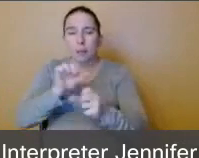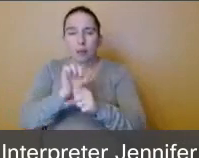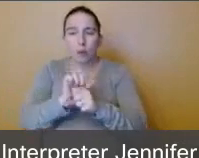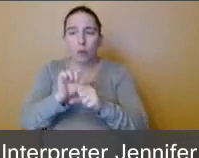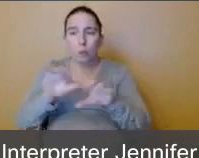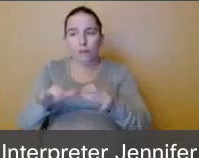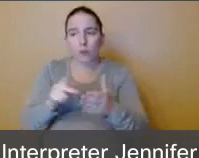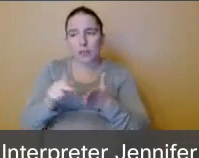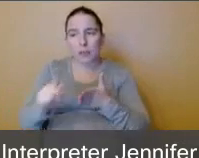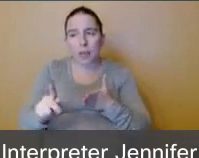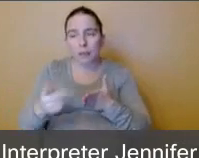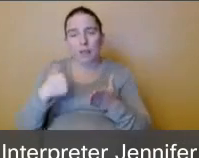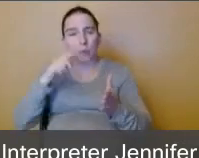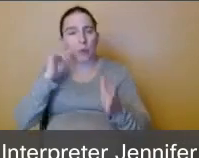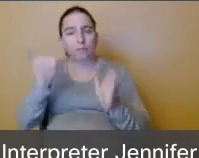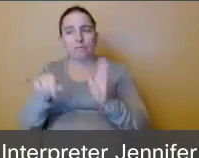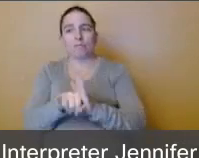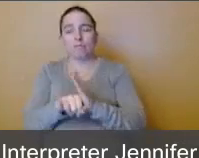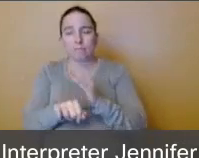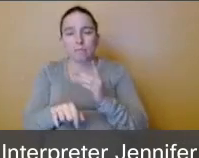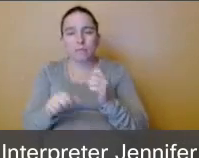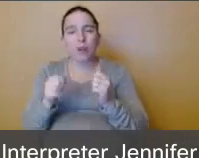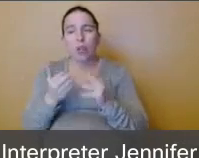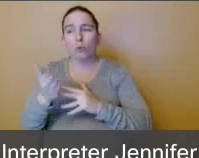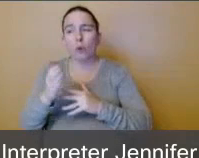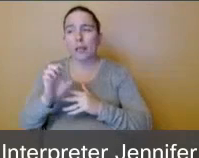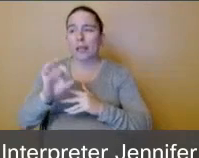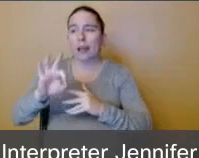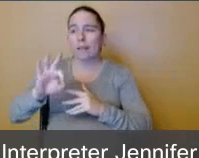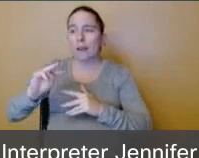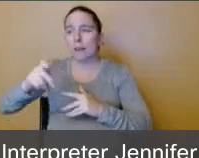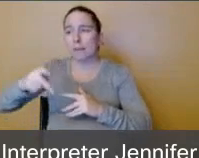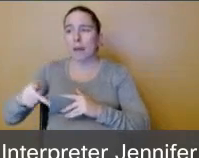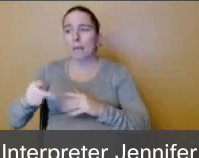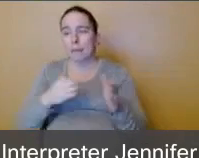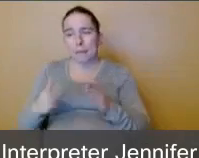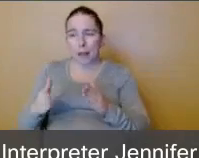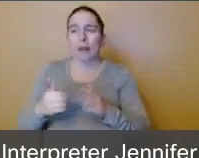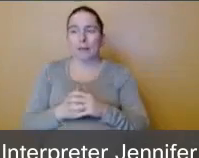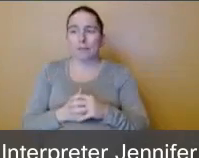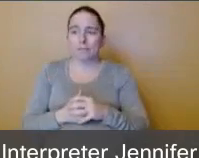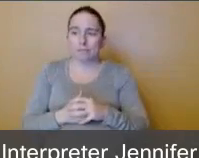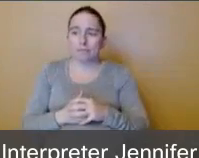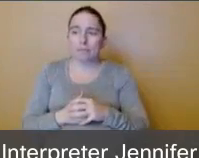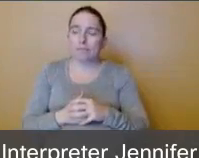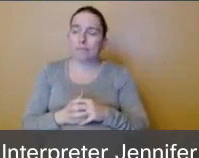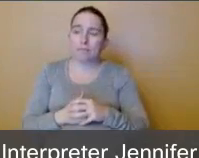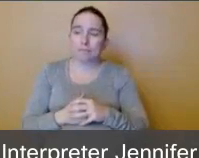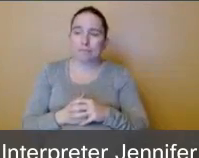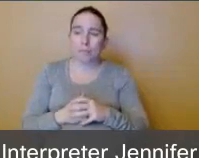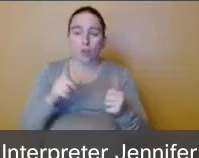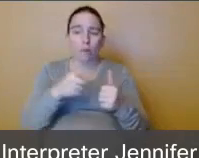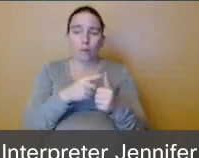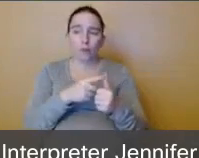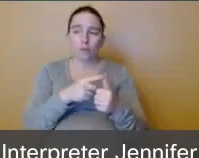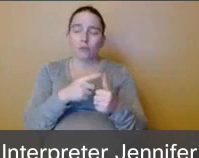that we've identified through the EFMAP plan and ARPA plan interchangeably. So the first